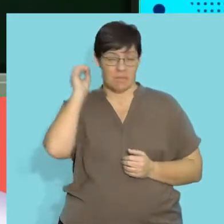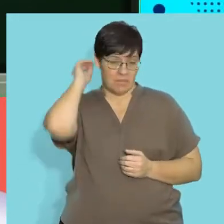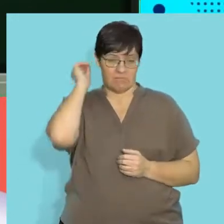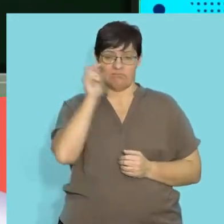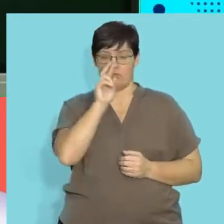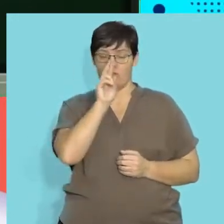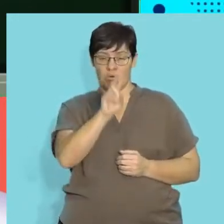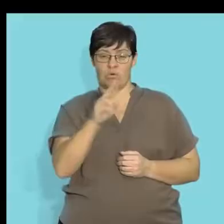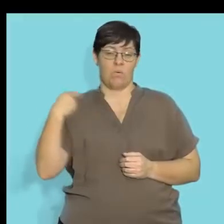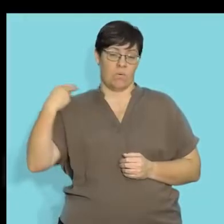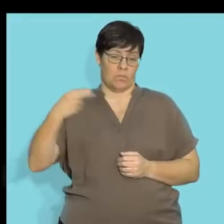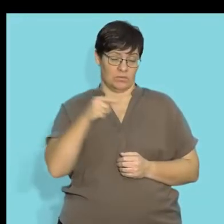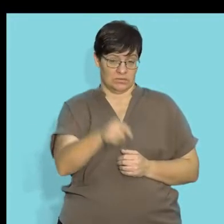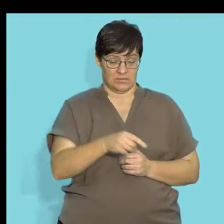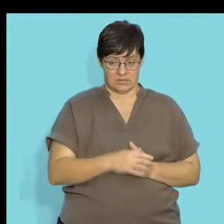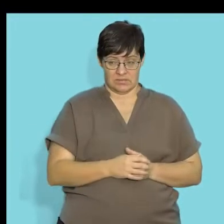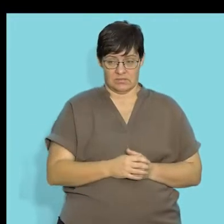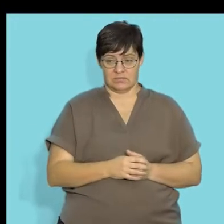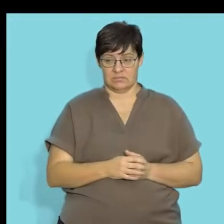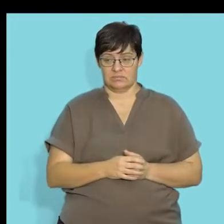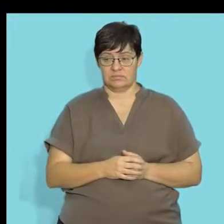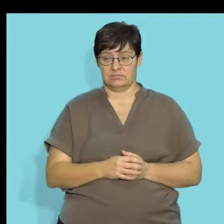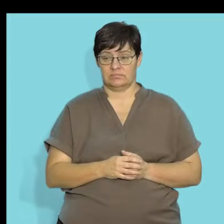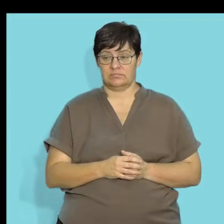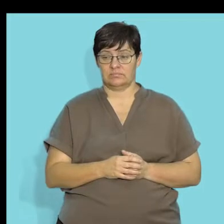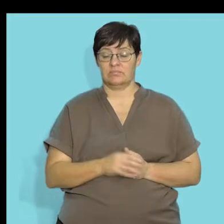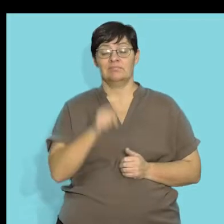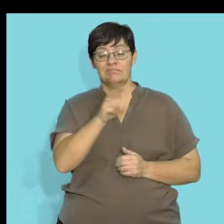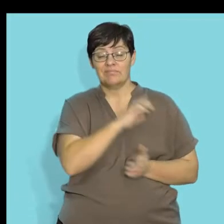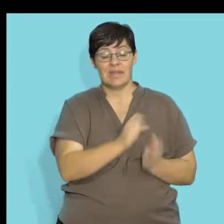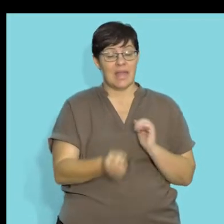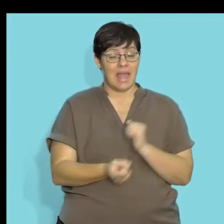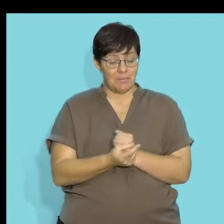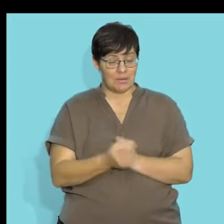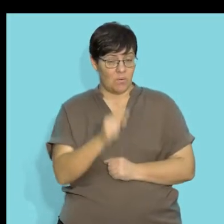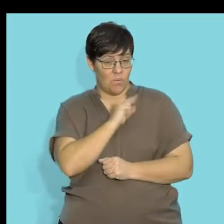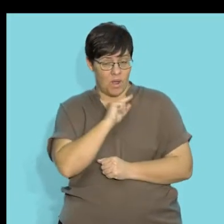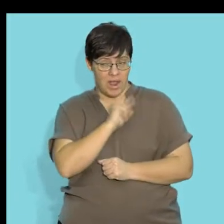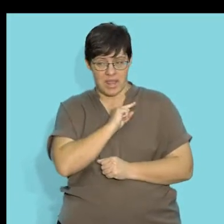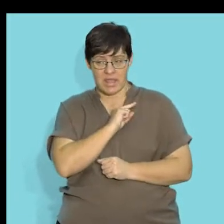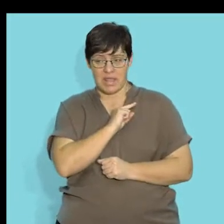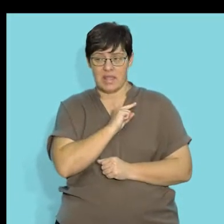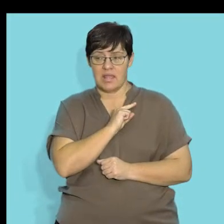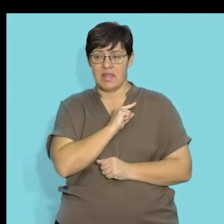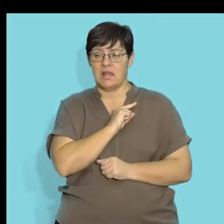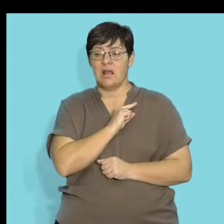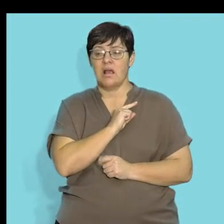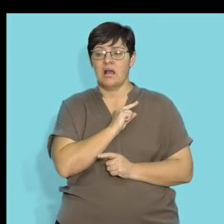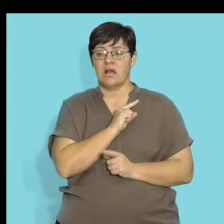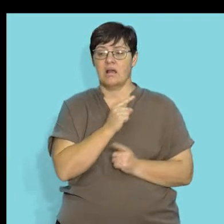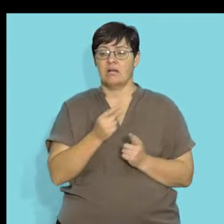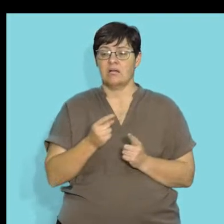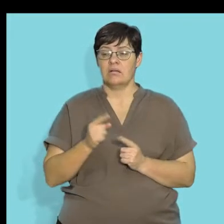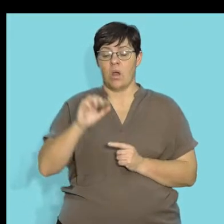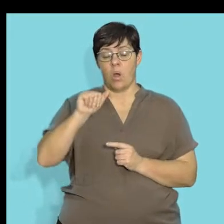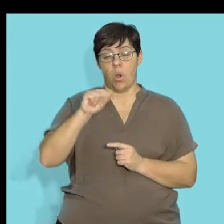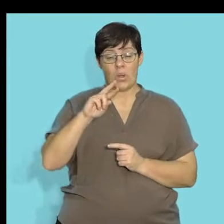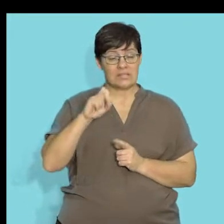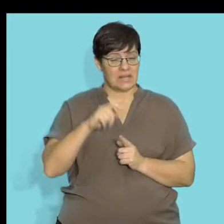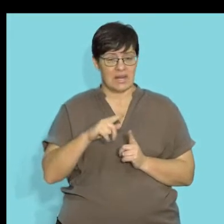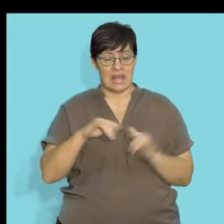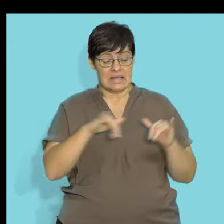look at these hormones. A tropism takes place as a result of an unequal distribution of